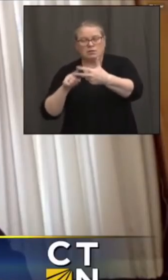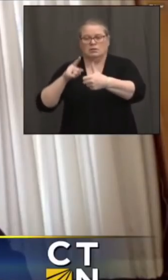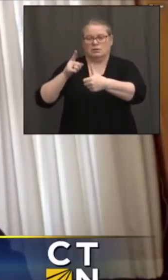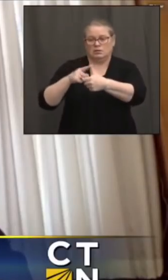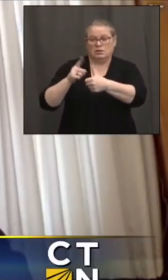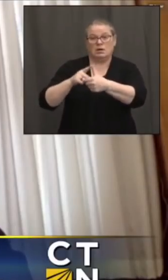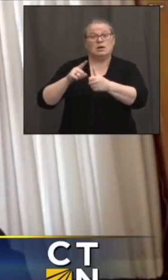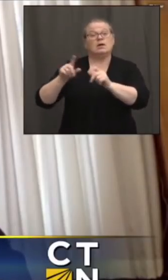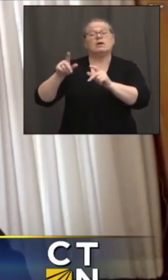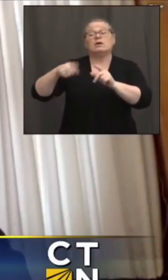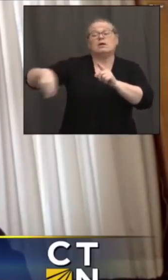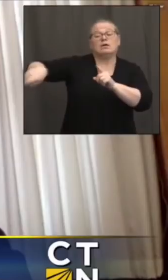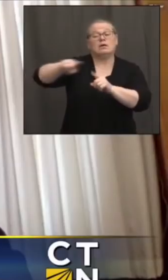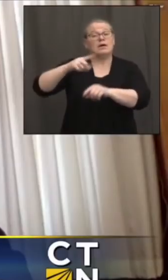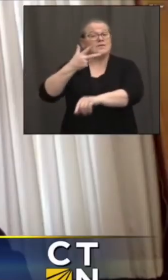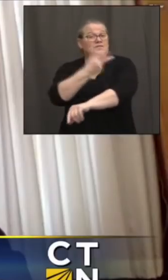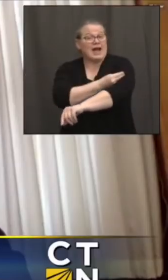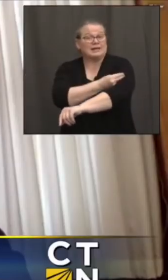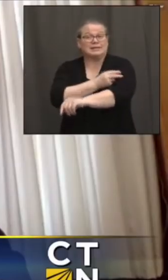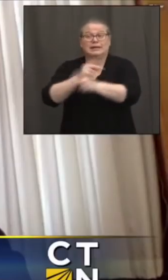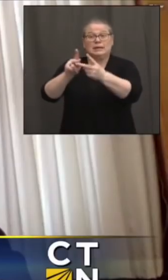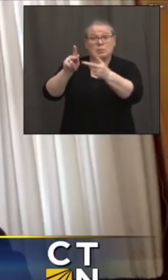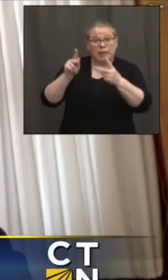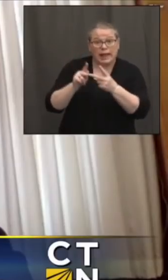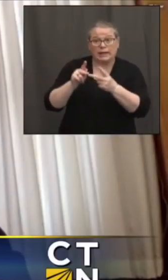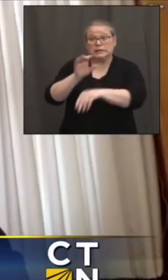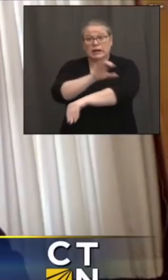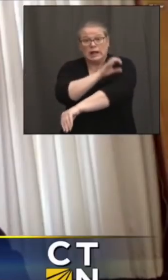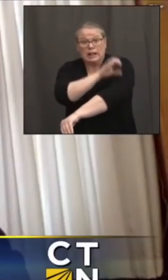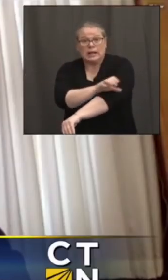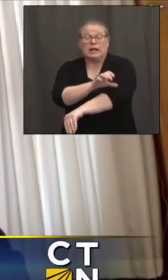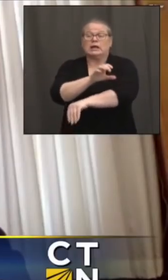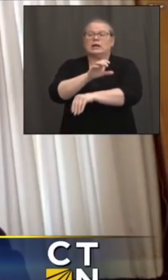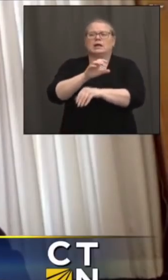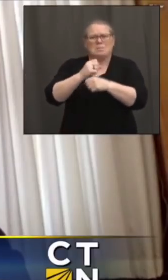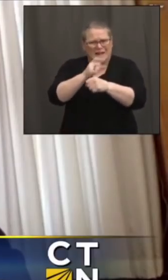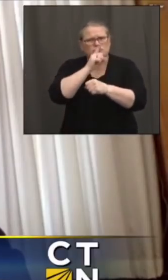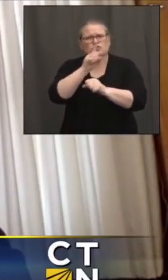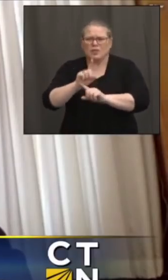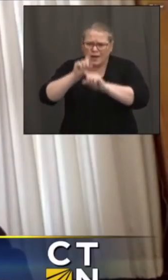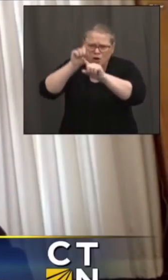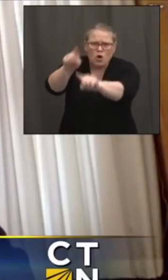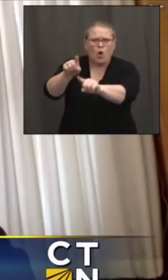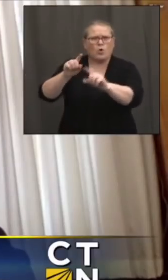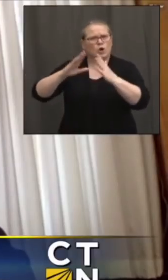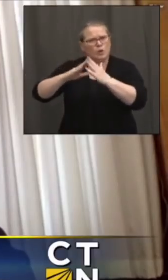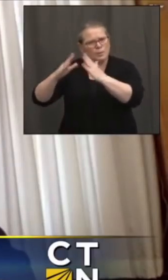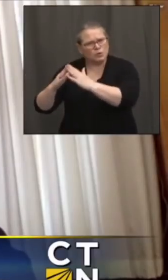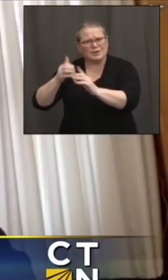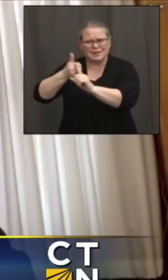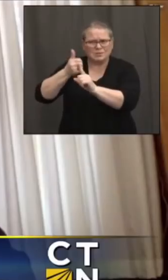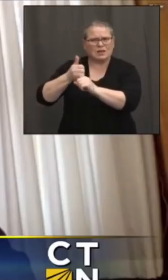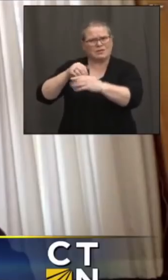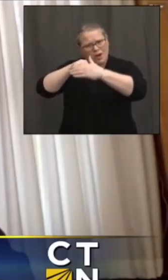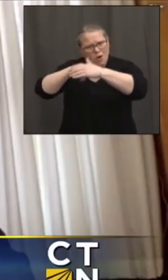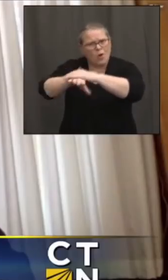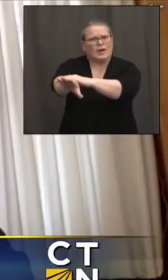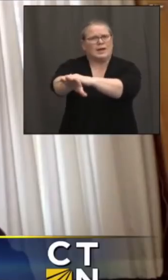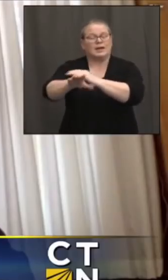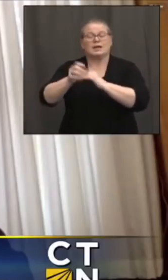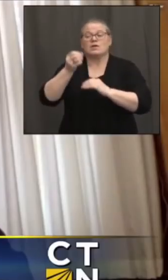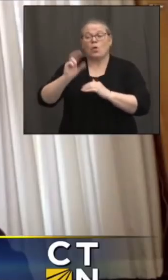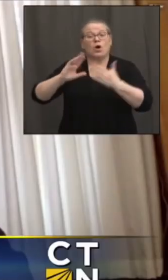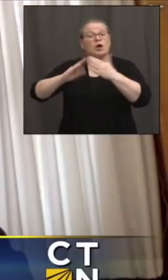vaccinator who's doing community outreach, doing mobile clinics into hard-to-reach communities or communities that have been